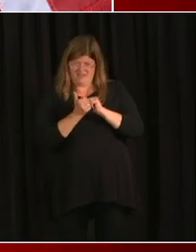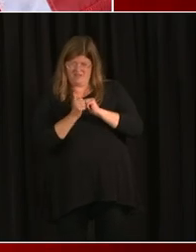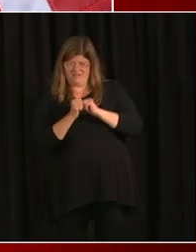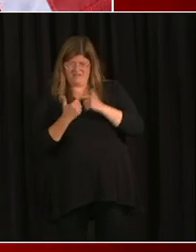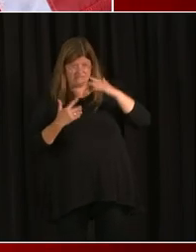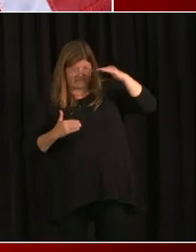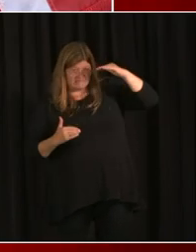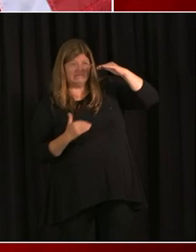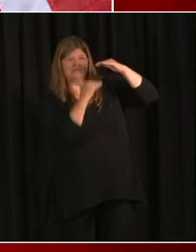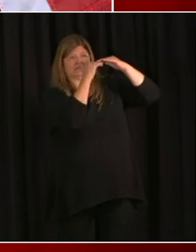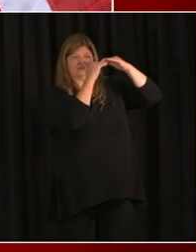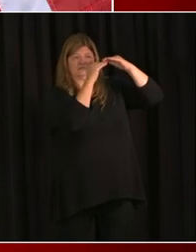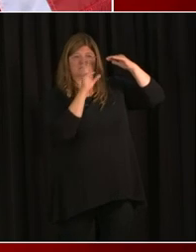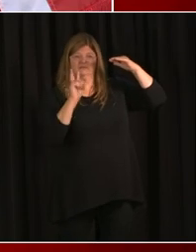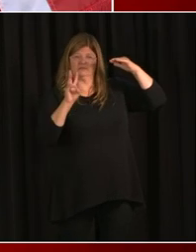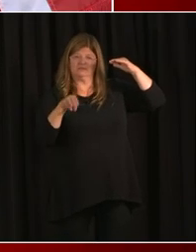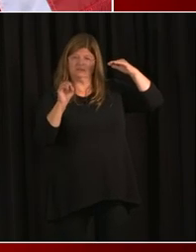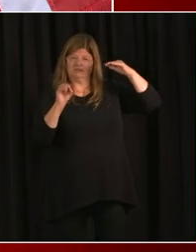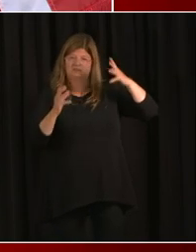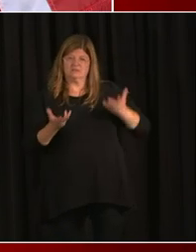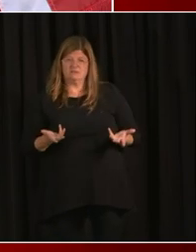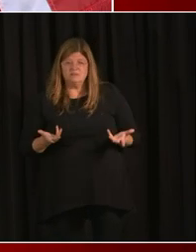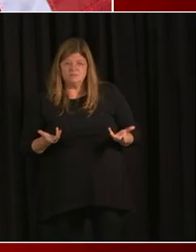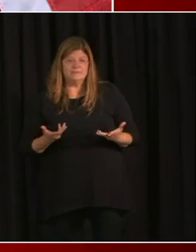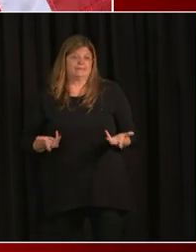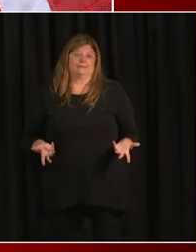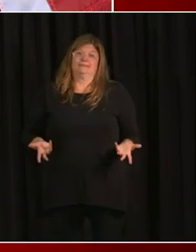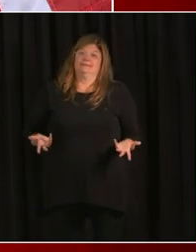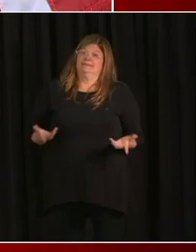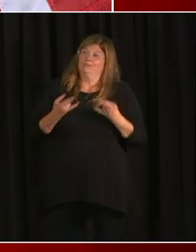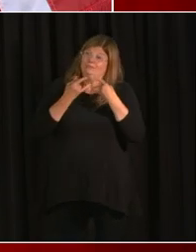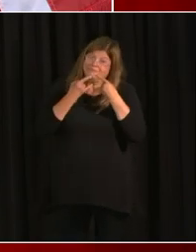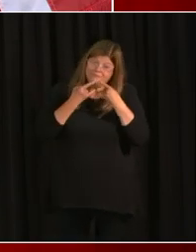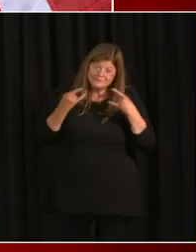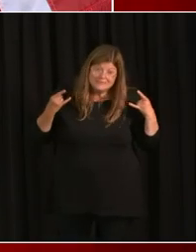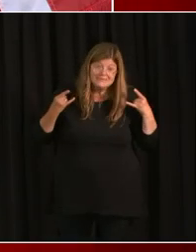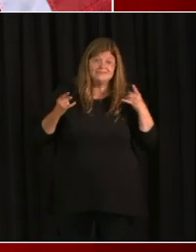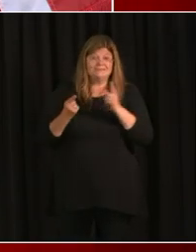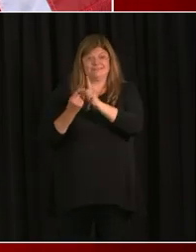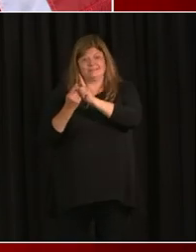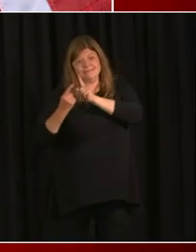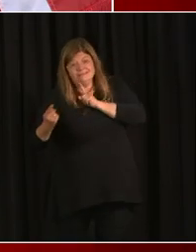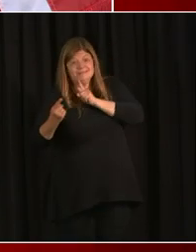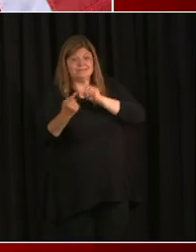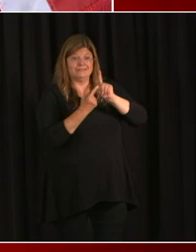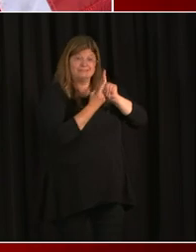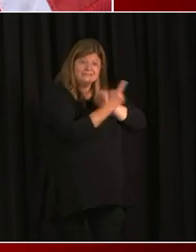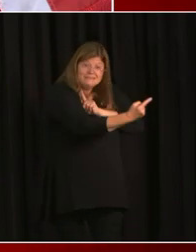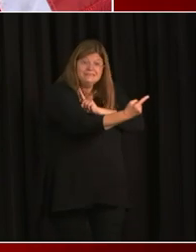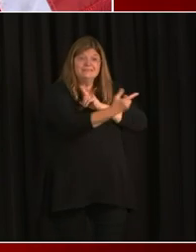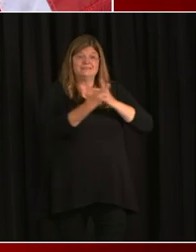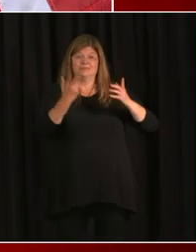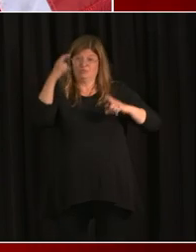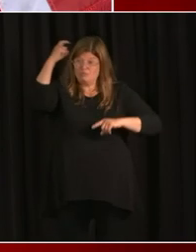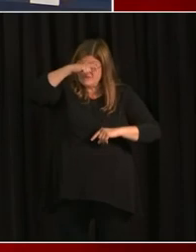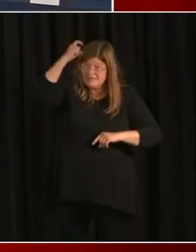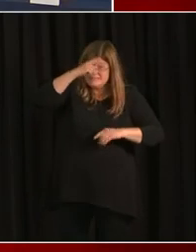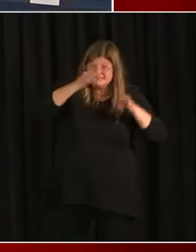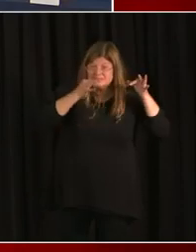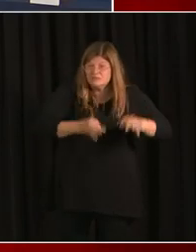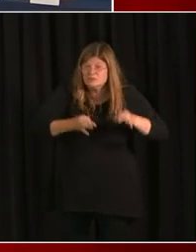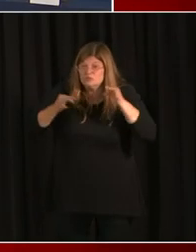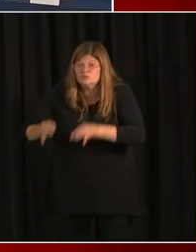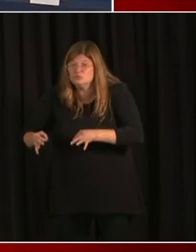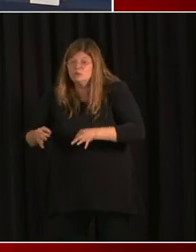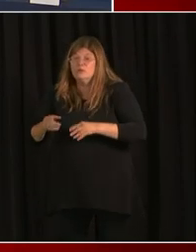60% yet. Wear a mask, keep 6 feet of distance, and choose your activities wisely. I think